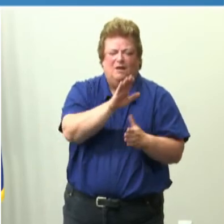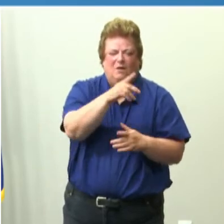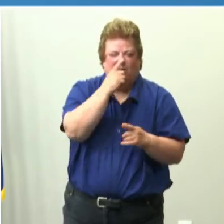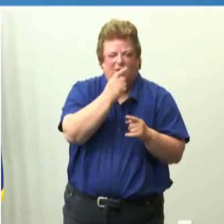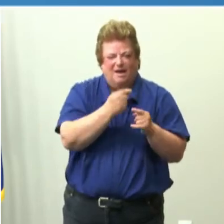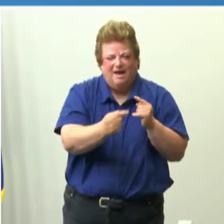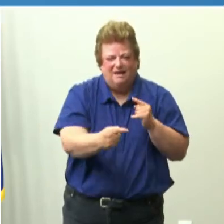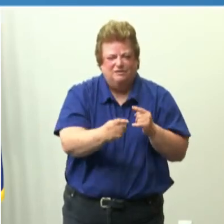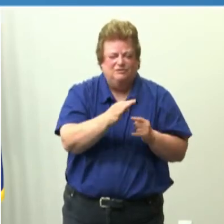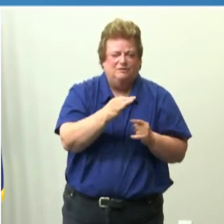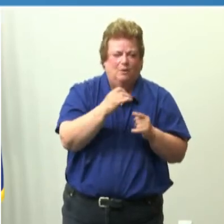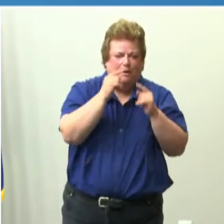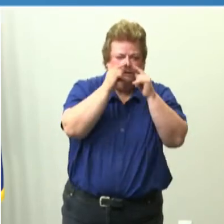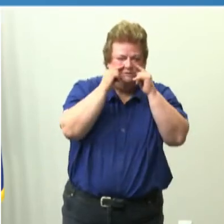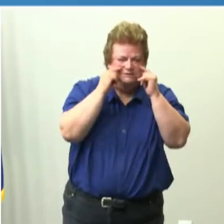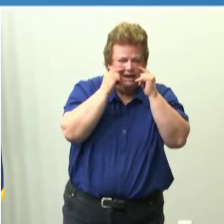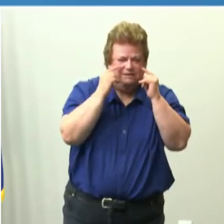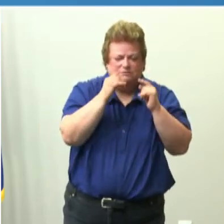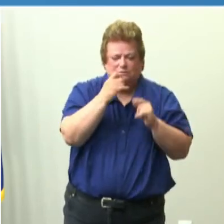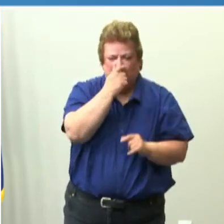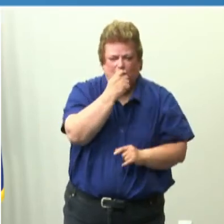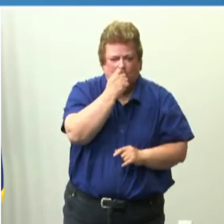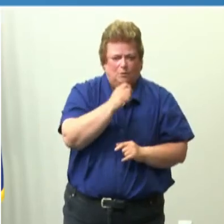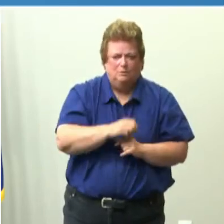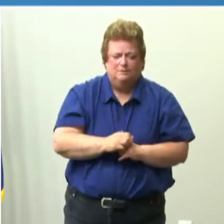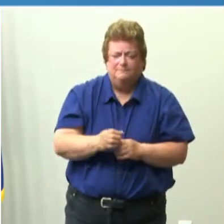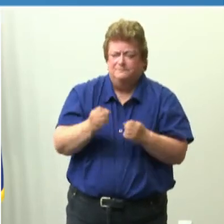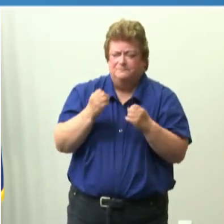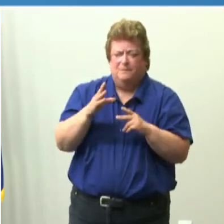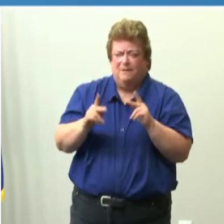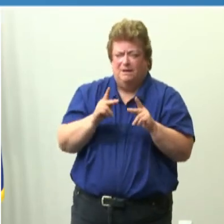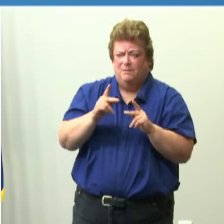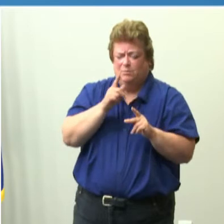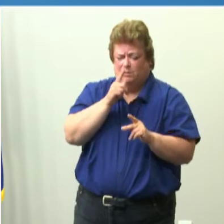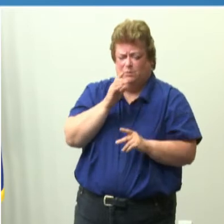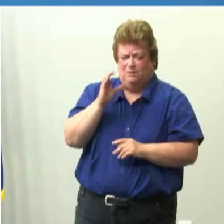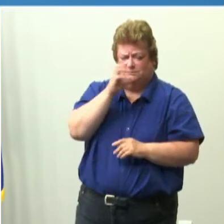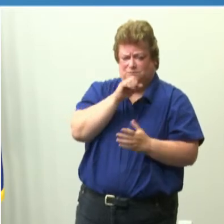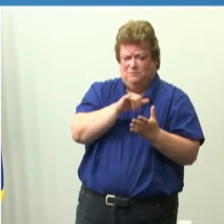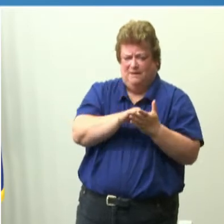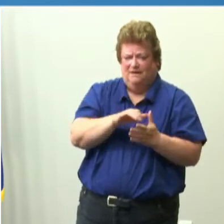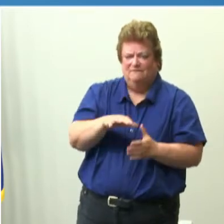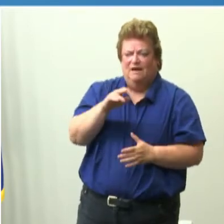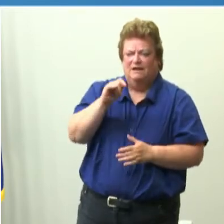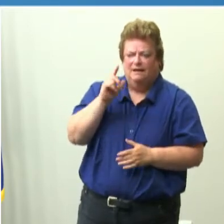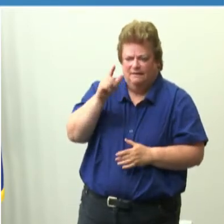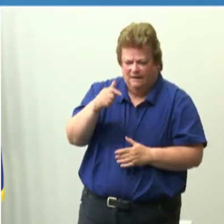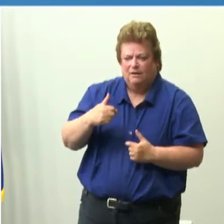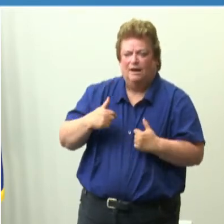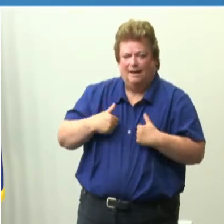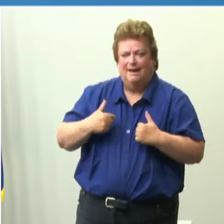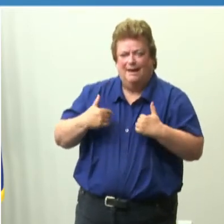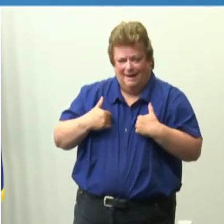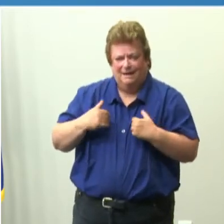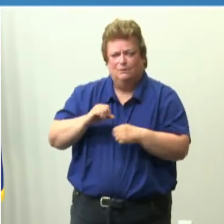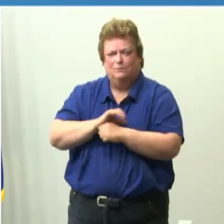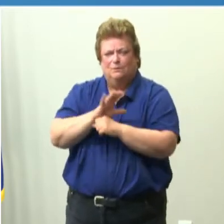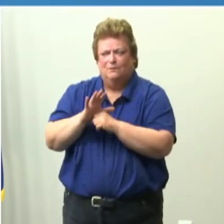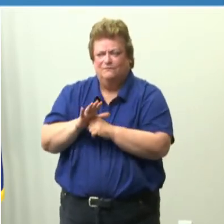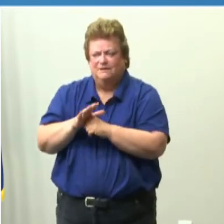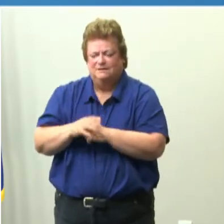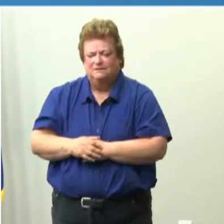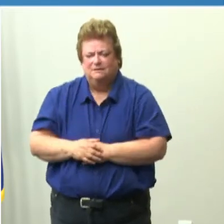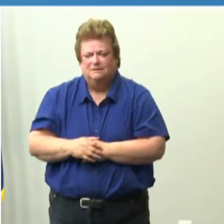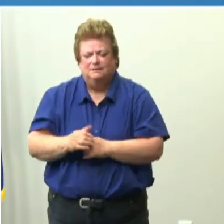a sinus condition, or a cold. Many people who assume this have found out later that they have COVID-19.